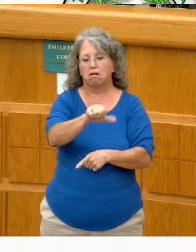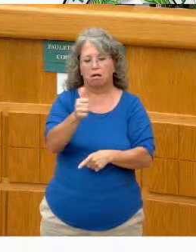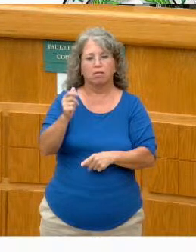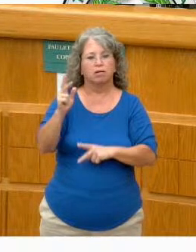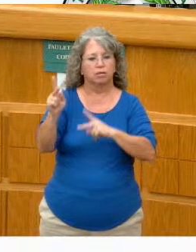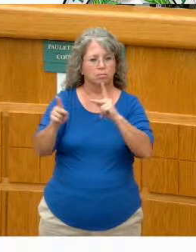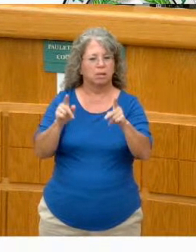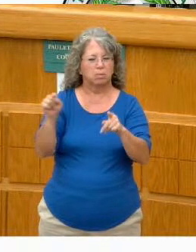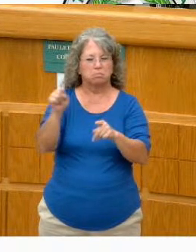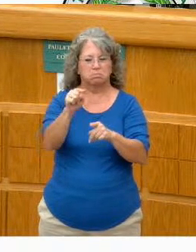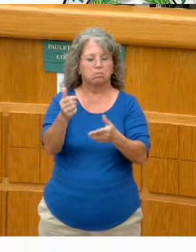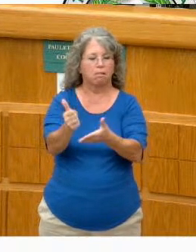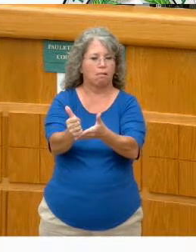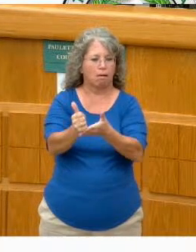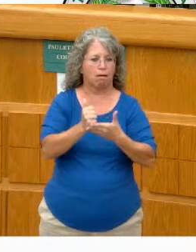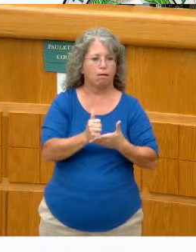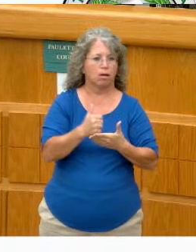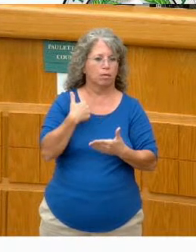help us with